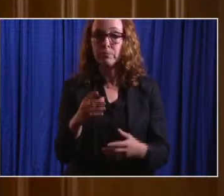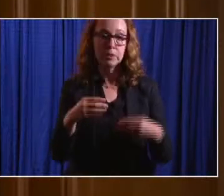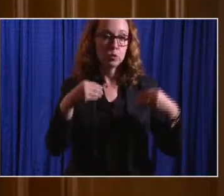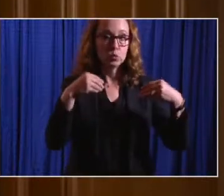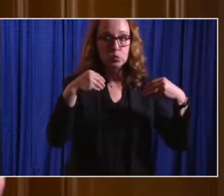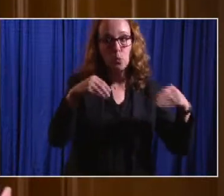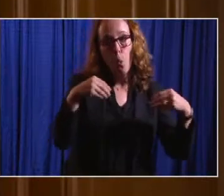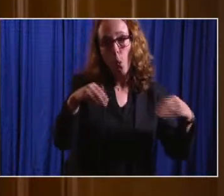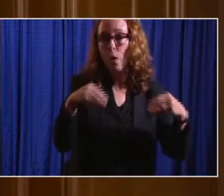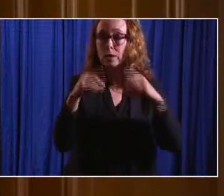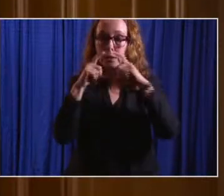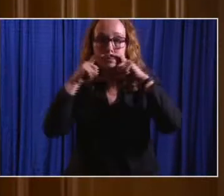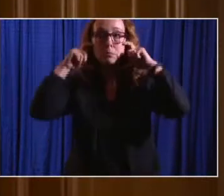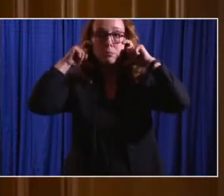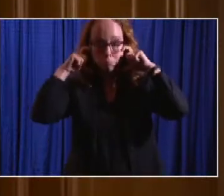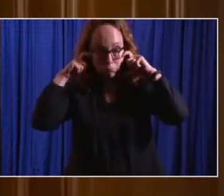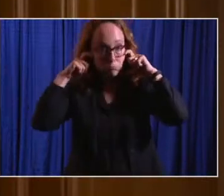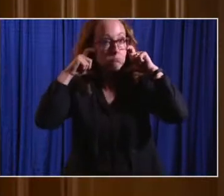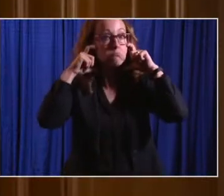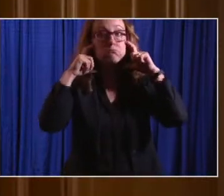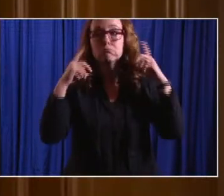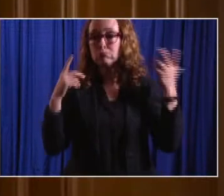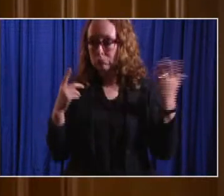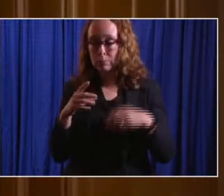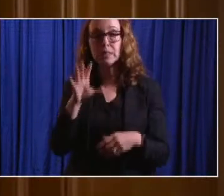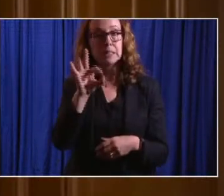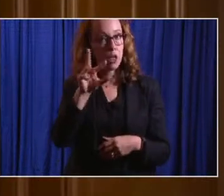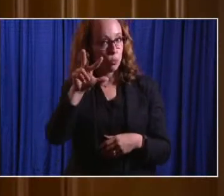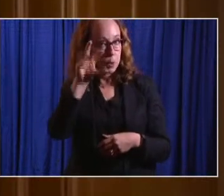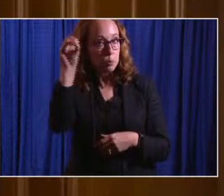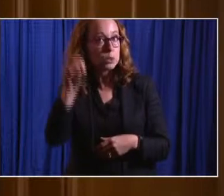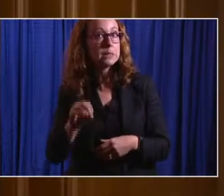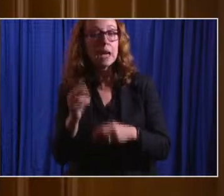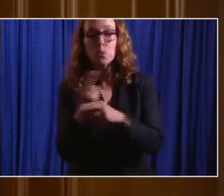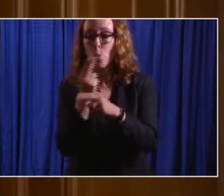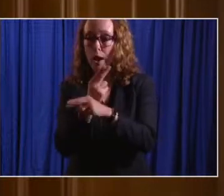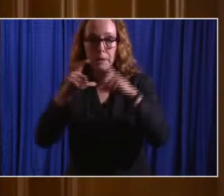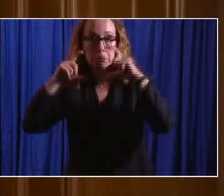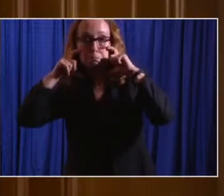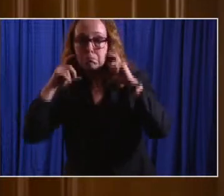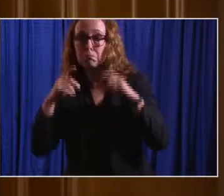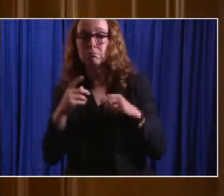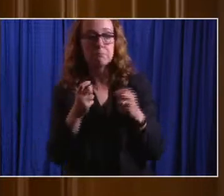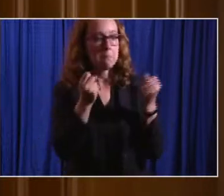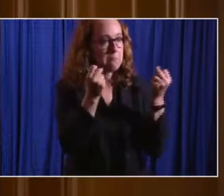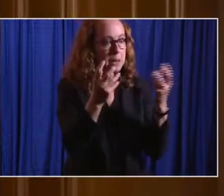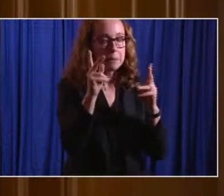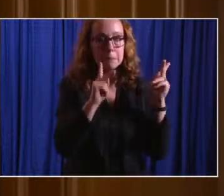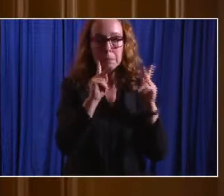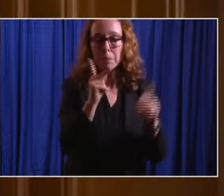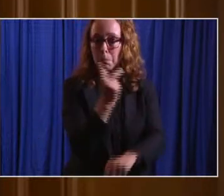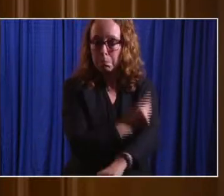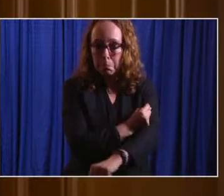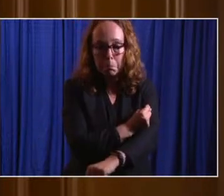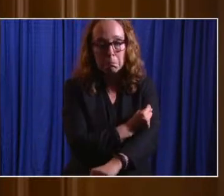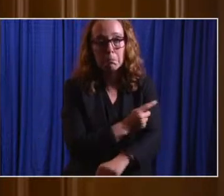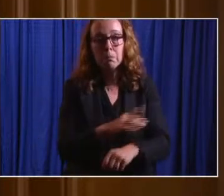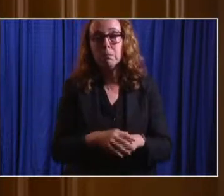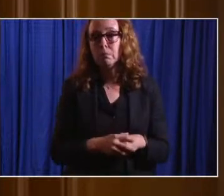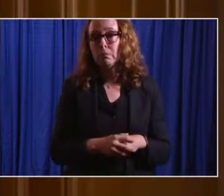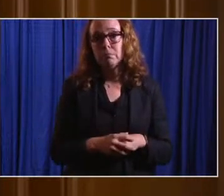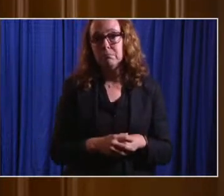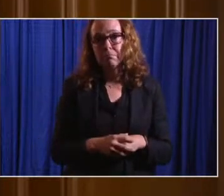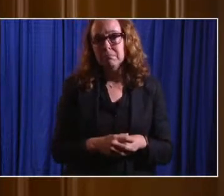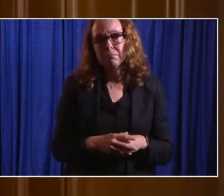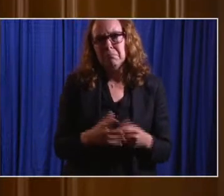wearing a mask, so staying on defense, but also getting the shots in people's arms. Every time we get, even if a small day